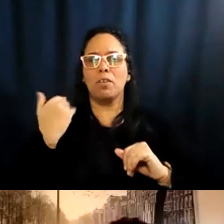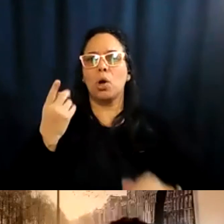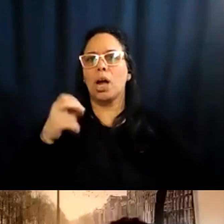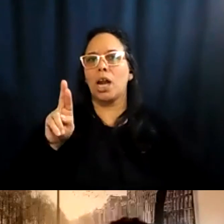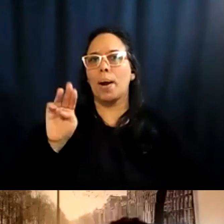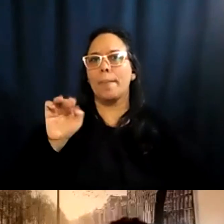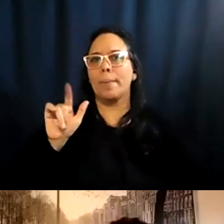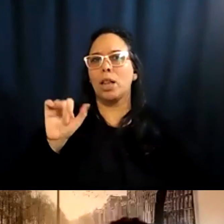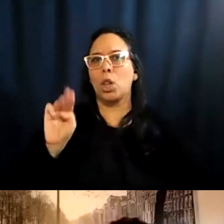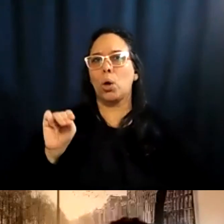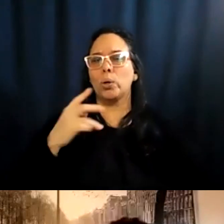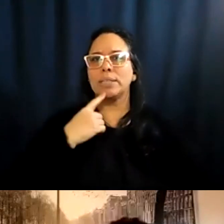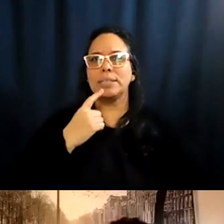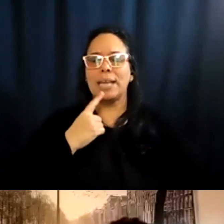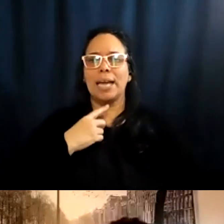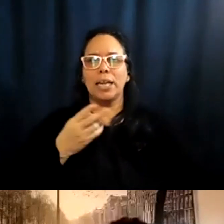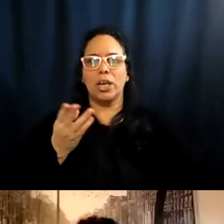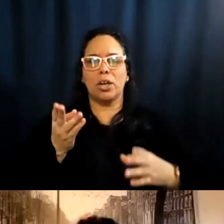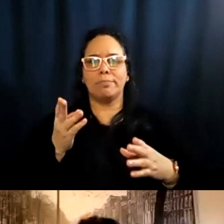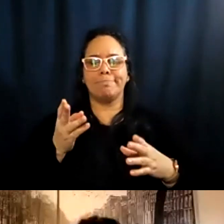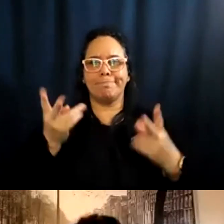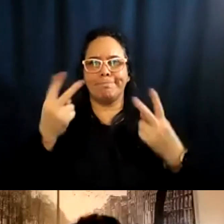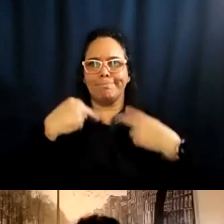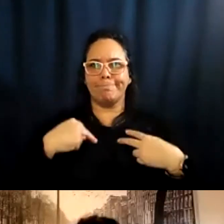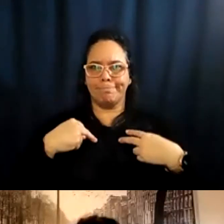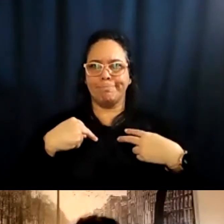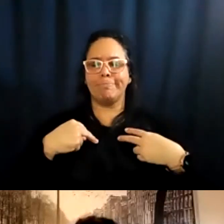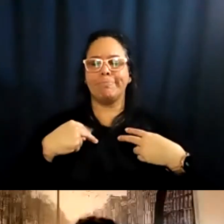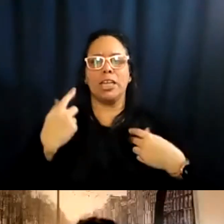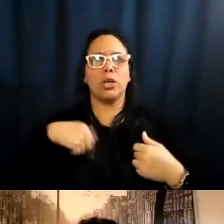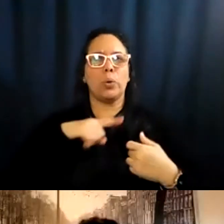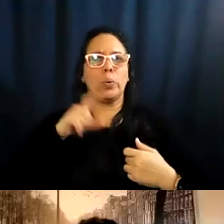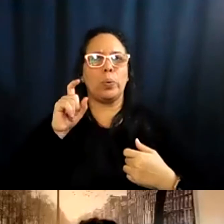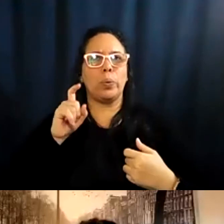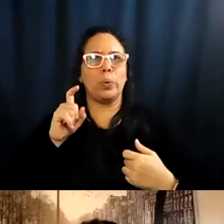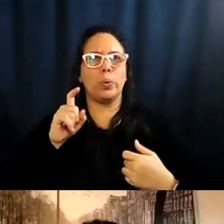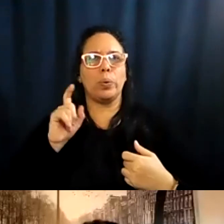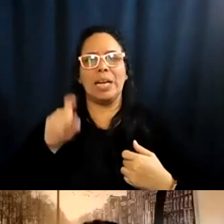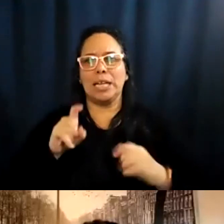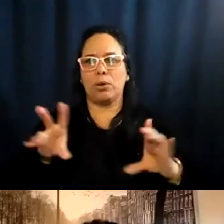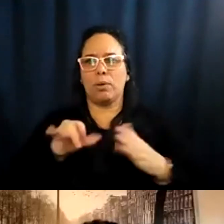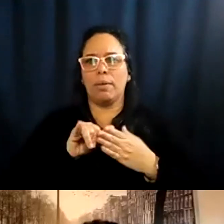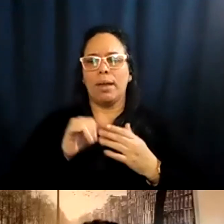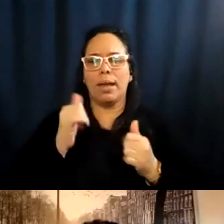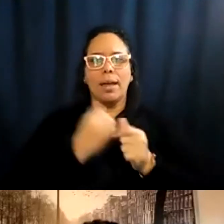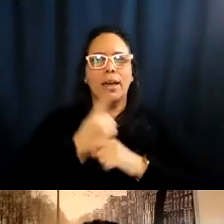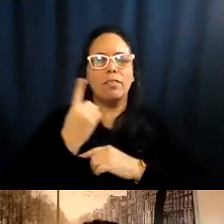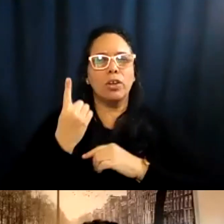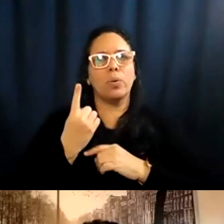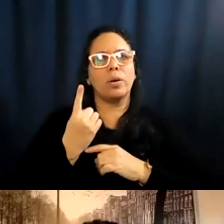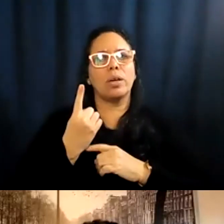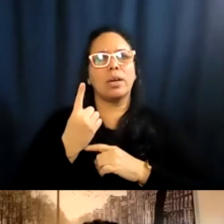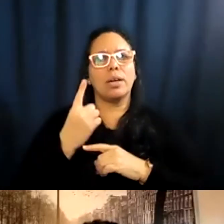just about going inside, you know, because literally we have the gift that this world needs. Like everybody that's in this